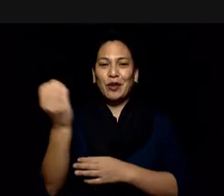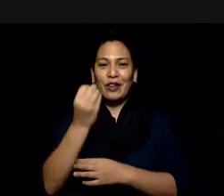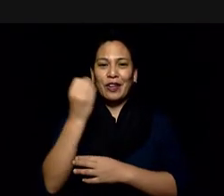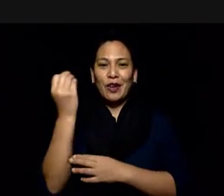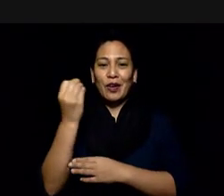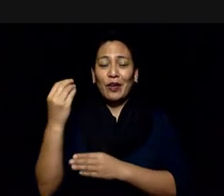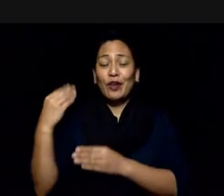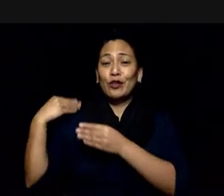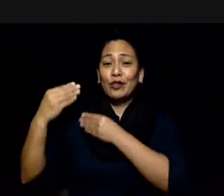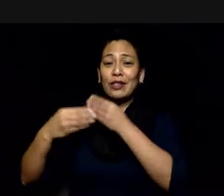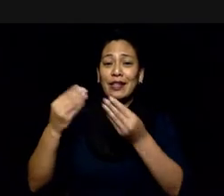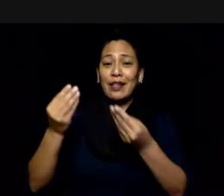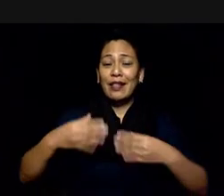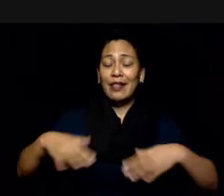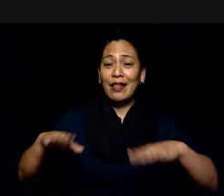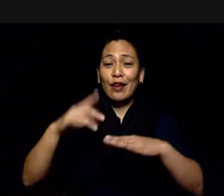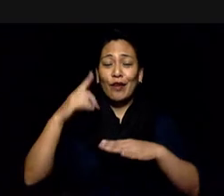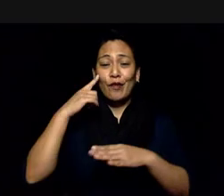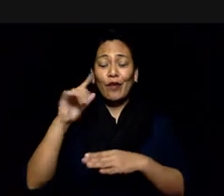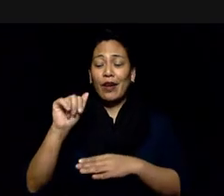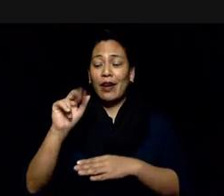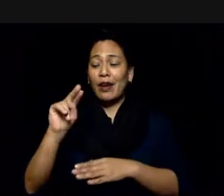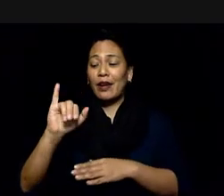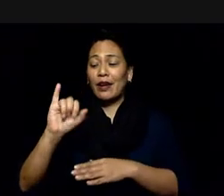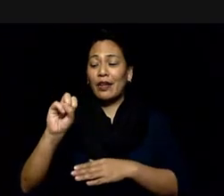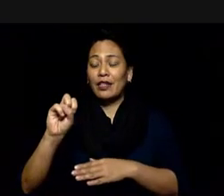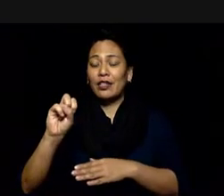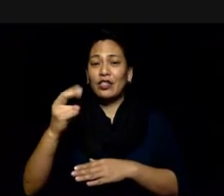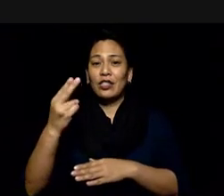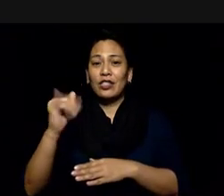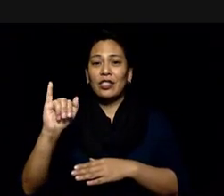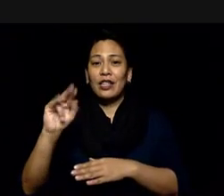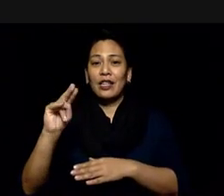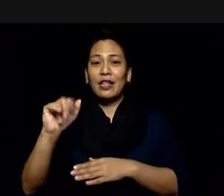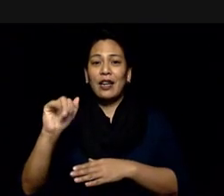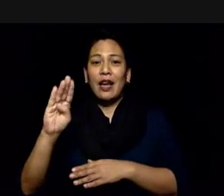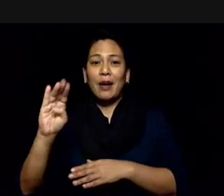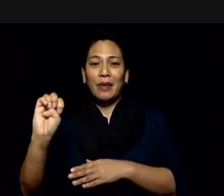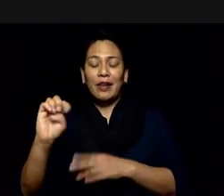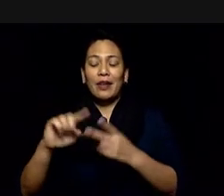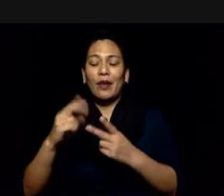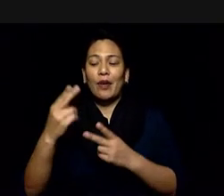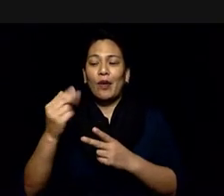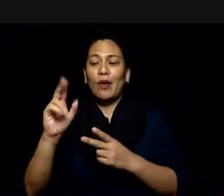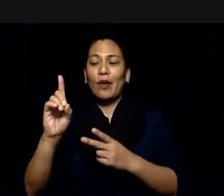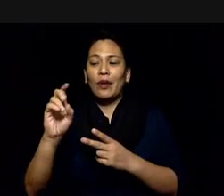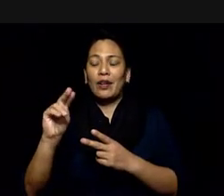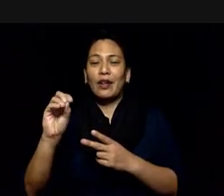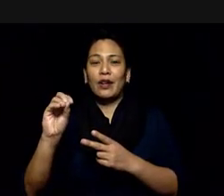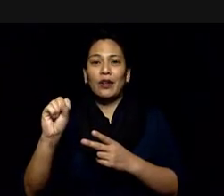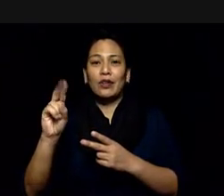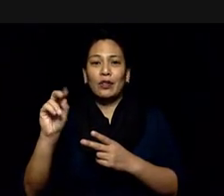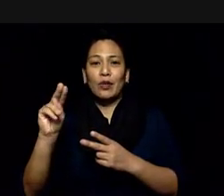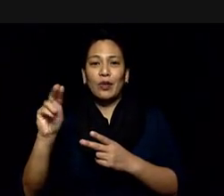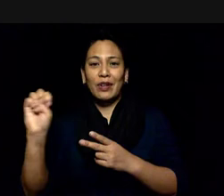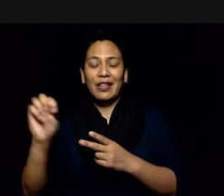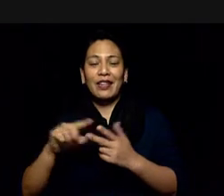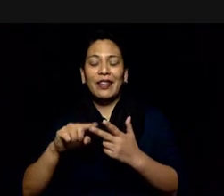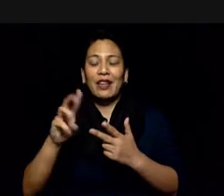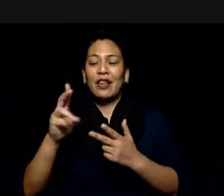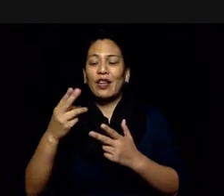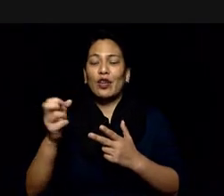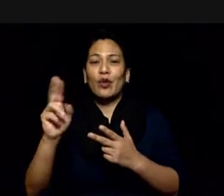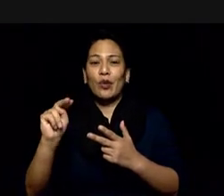is the traditional territory of the Anishinaabe and the Haudenosaunee and the